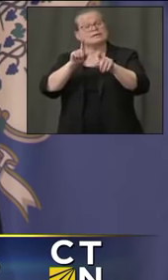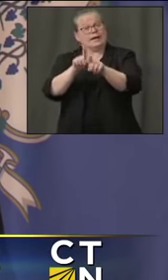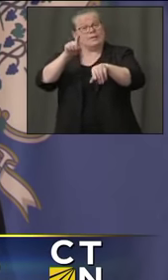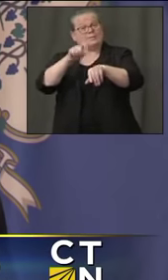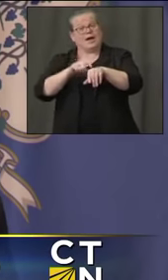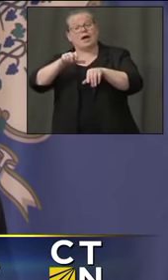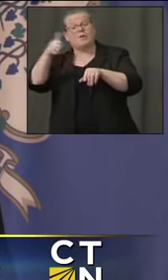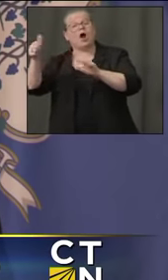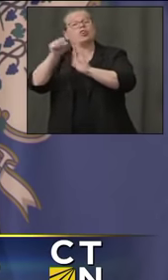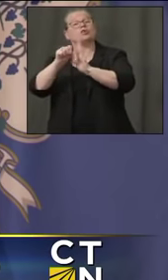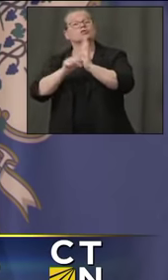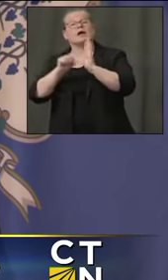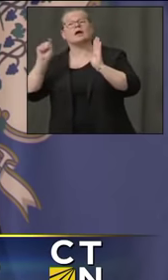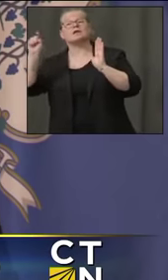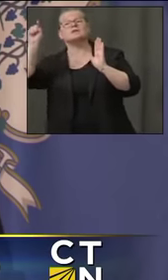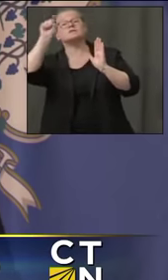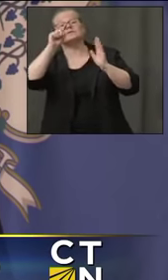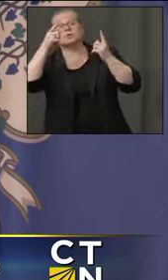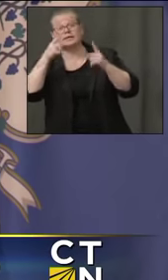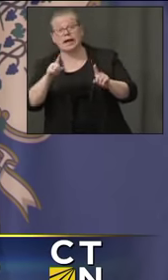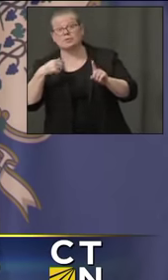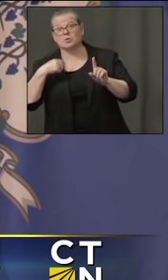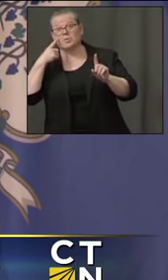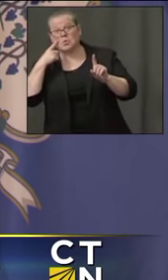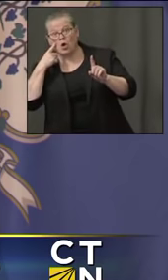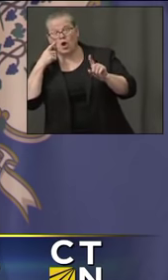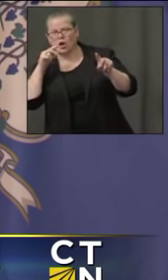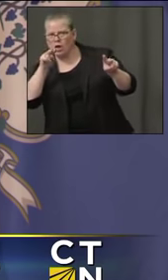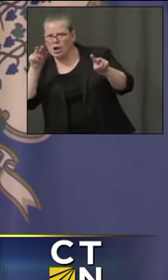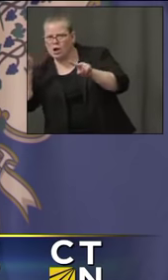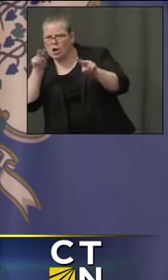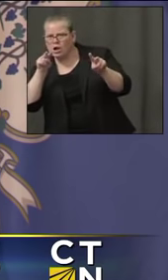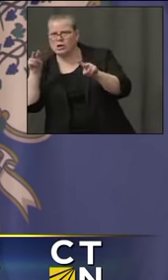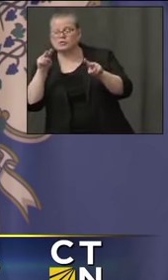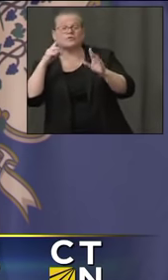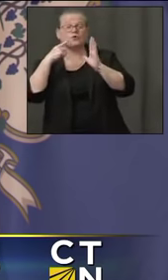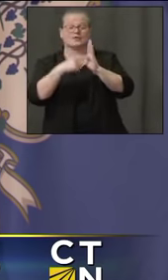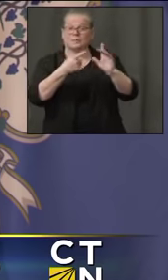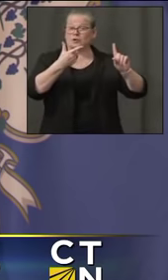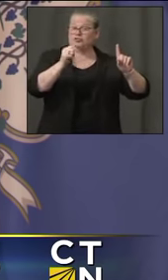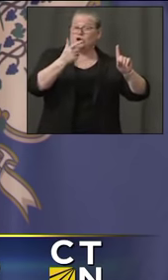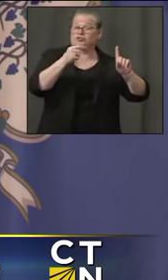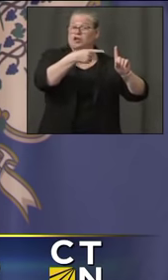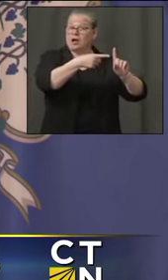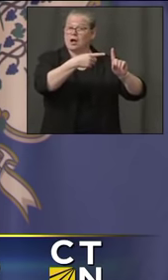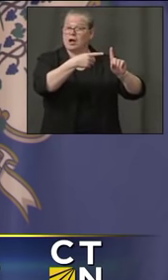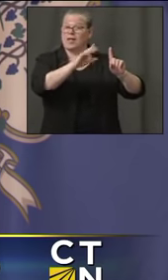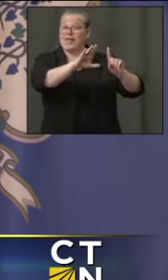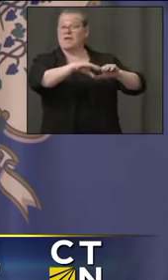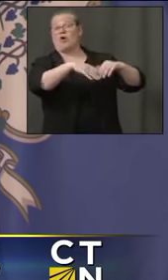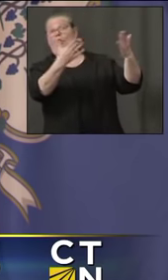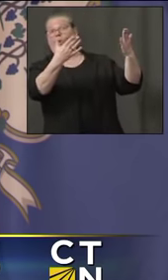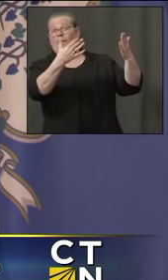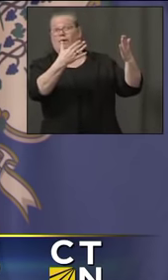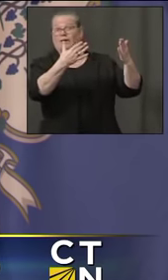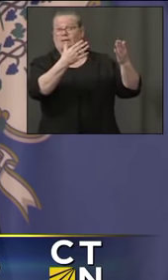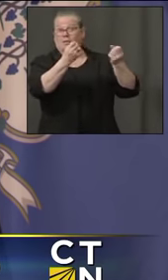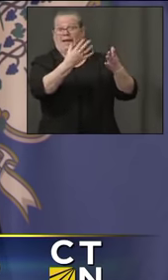I told you about Georgia, which is the canary in the gold mine. But that doesn't mean we don't take our eye off the